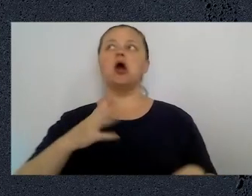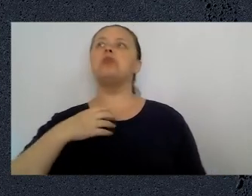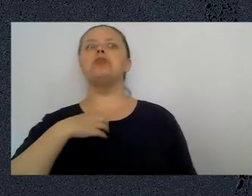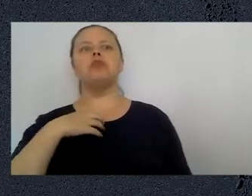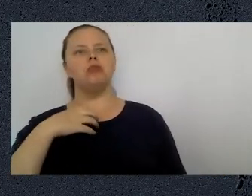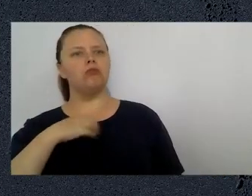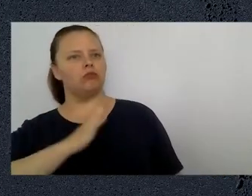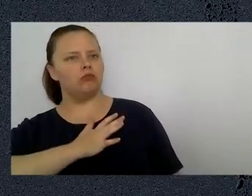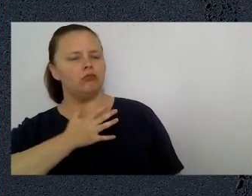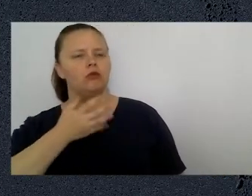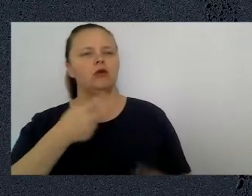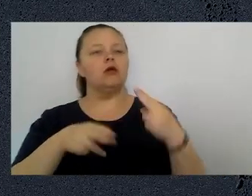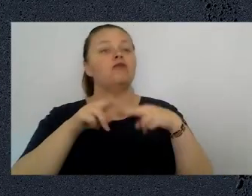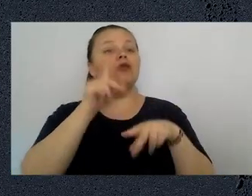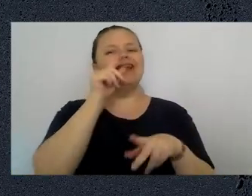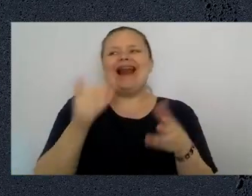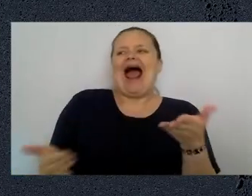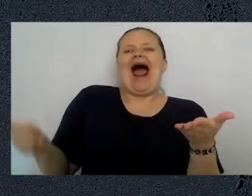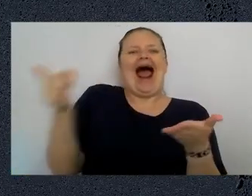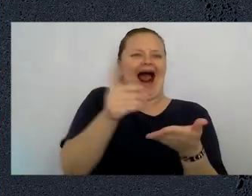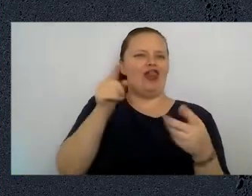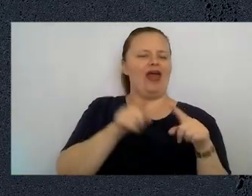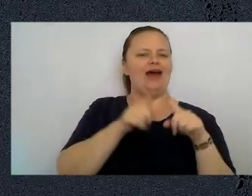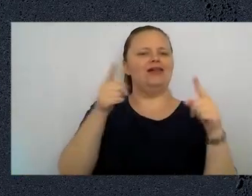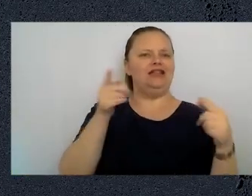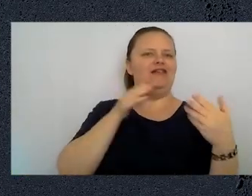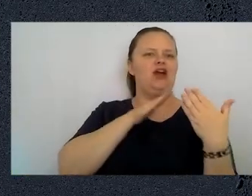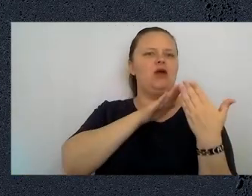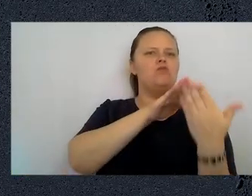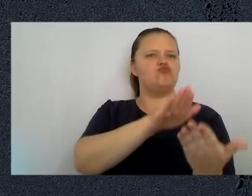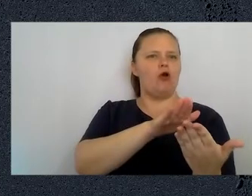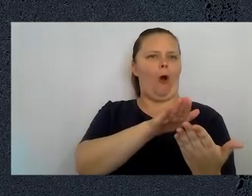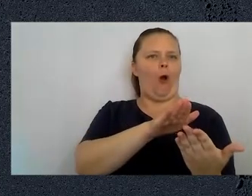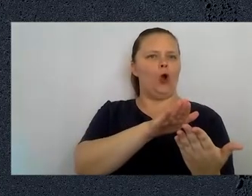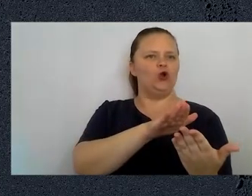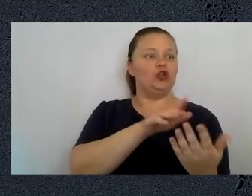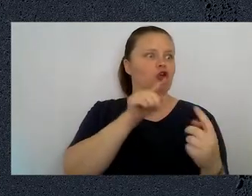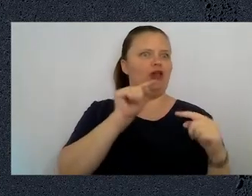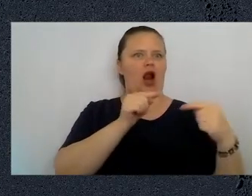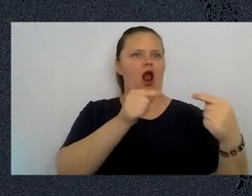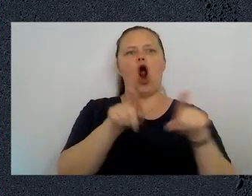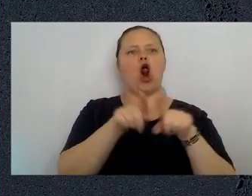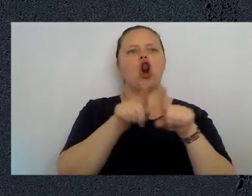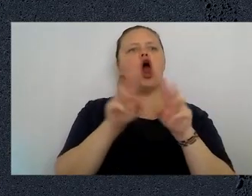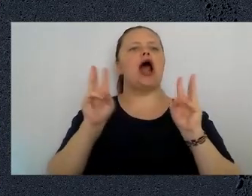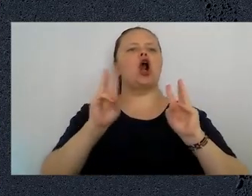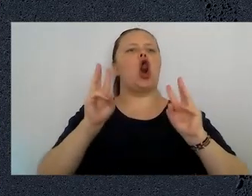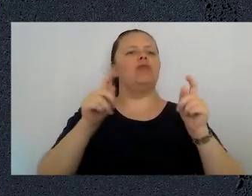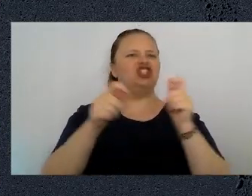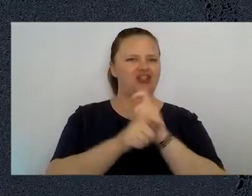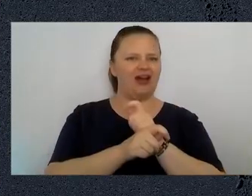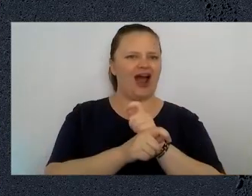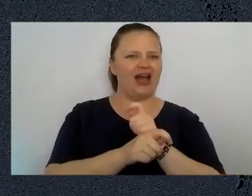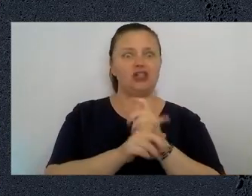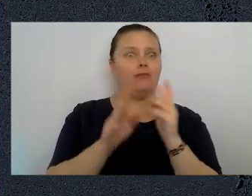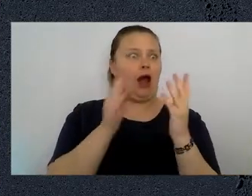in that different approach to the big, complex, wicked problems of our time. Like climate change. Like climate change. But,